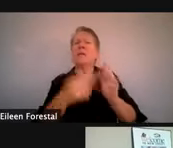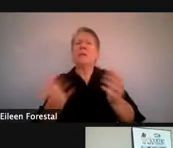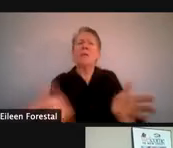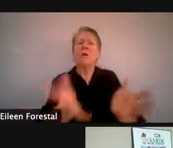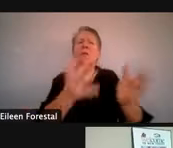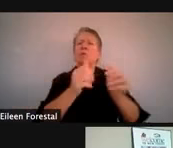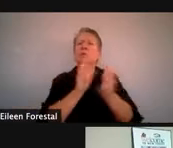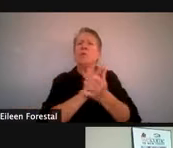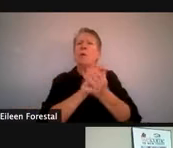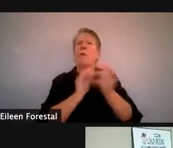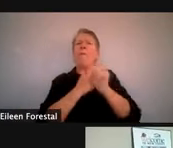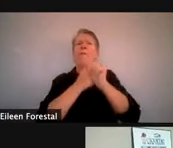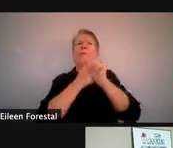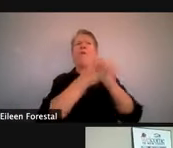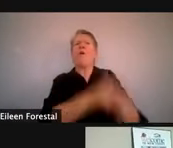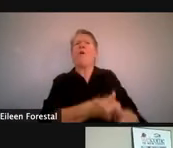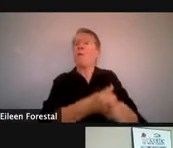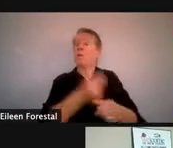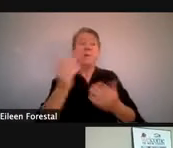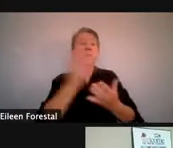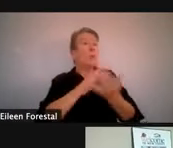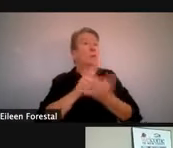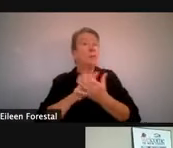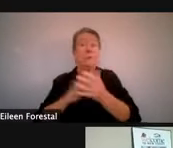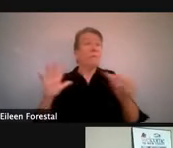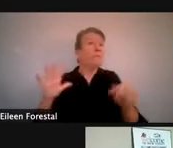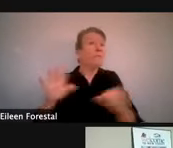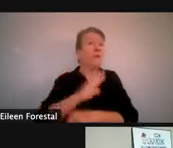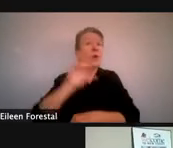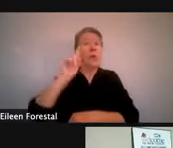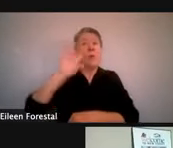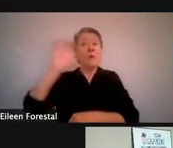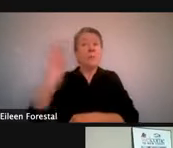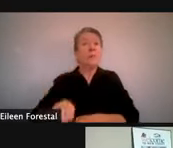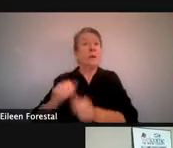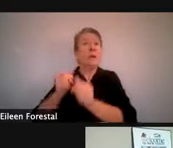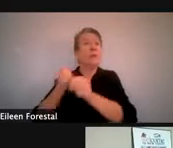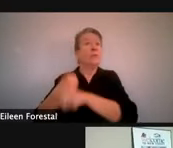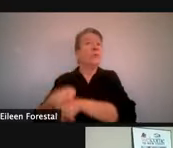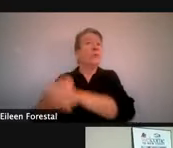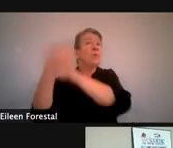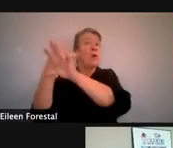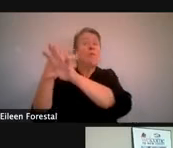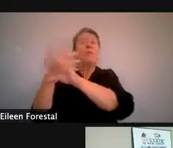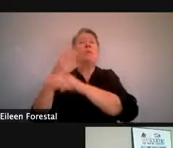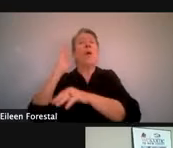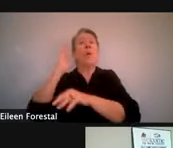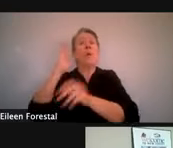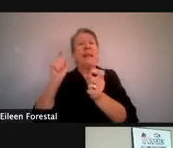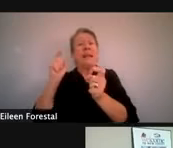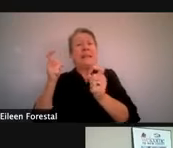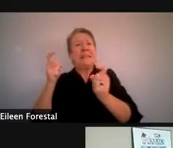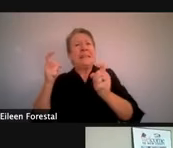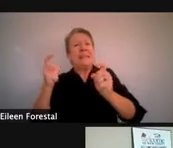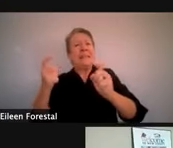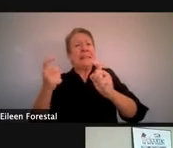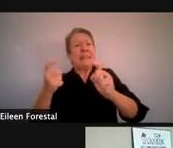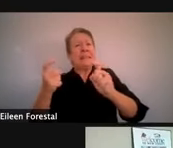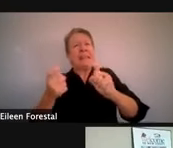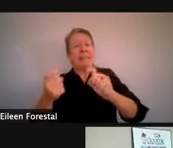some form of in-person learning? And then lastly, how many kids are still without